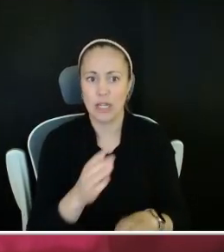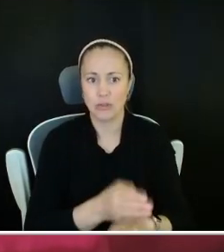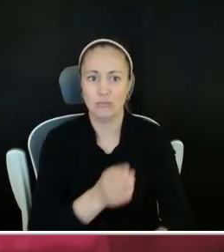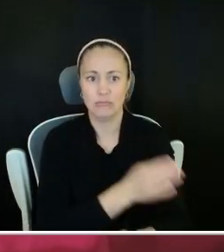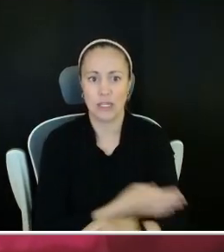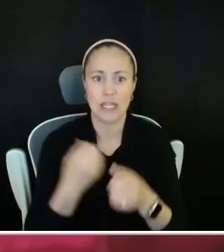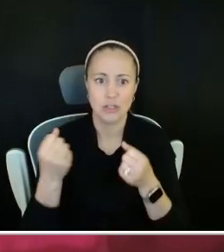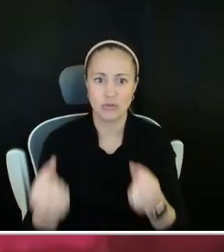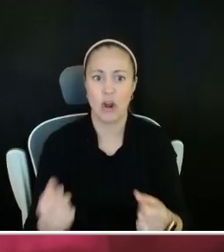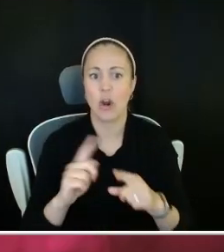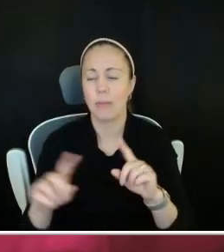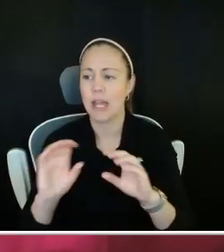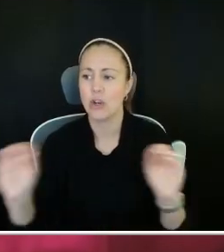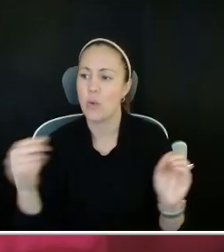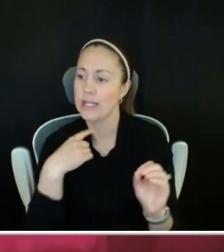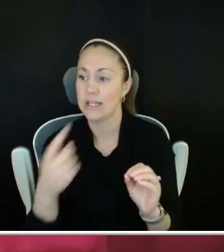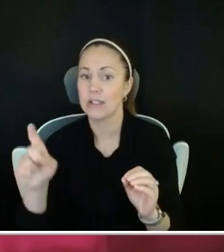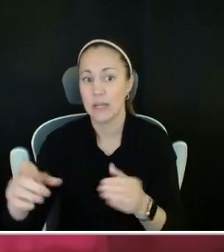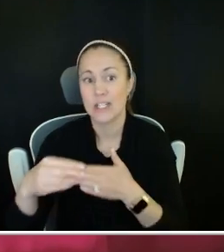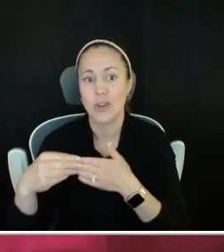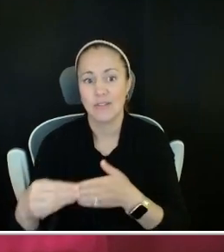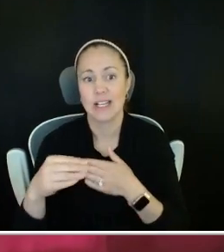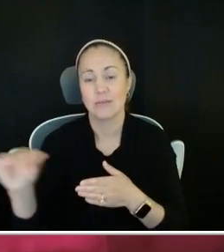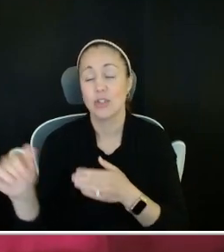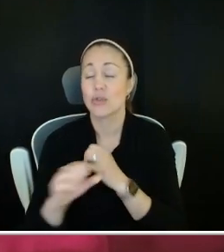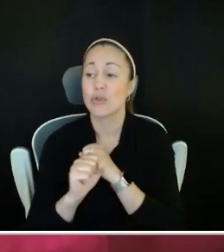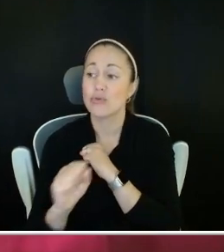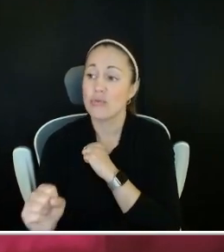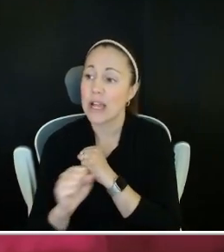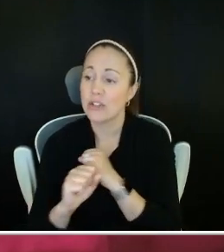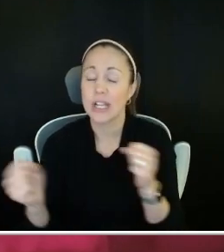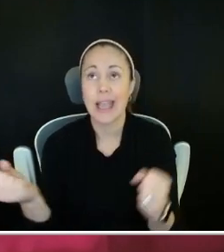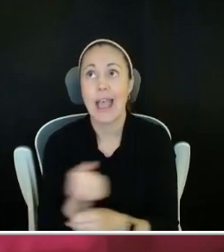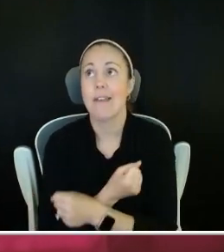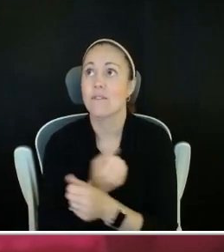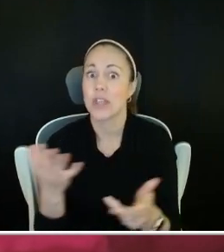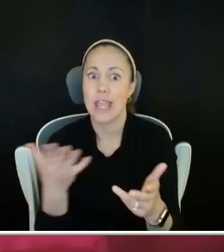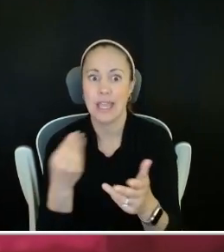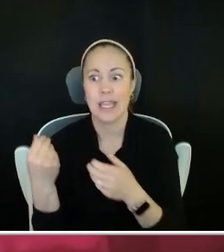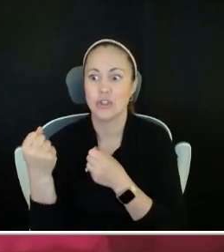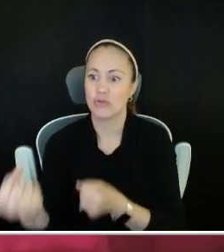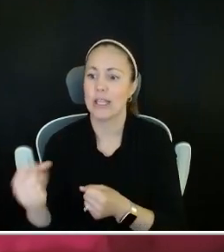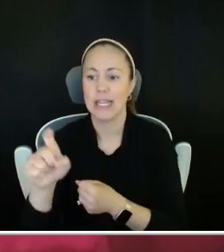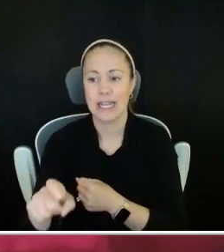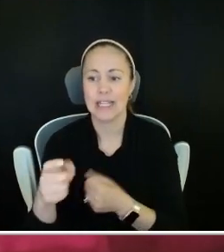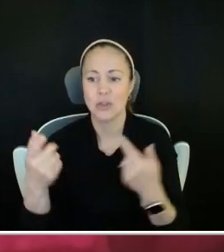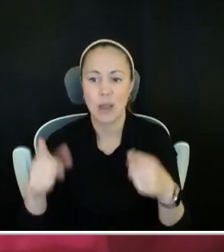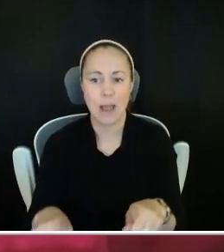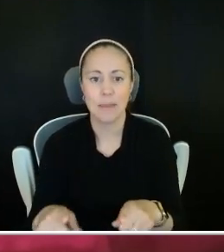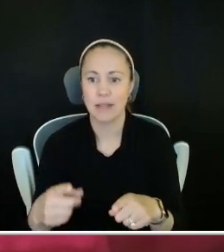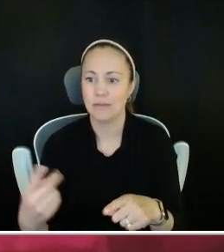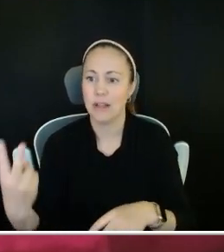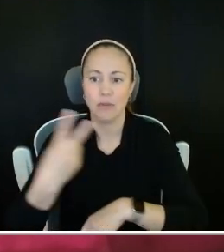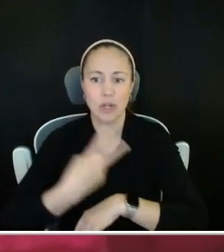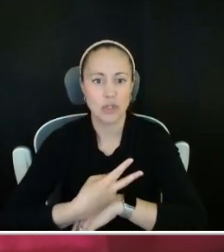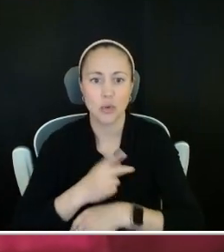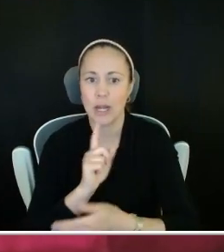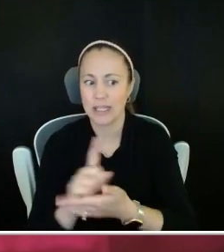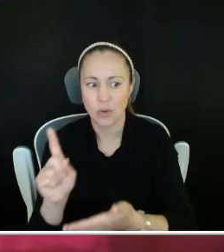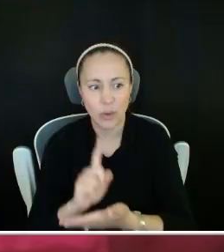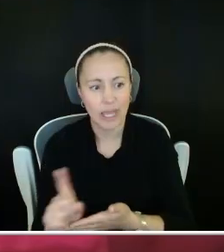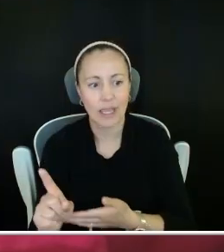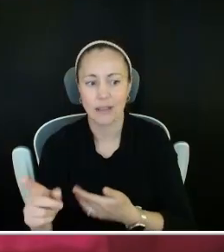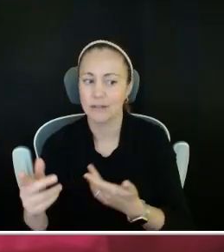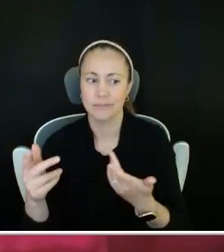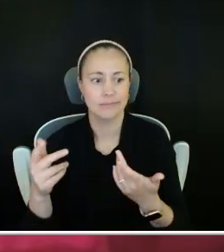flexible. So like I tell them, stretching is every day. Strengthening is every other day or 2 days in between. So again, get